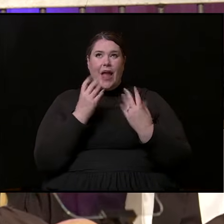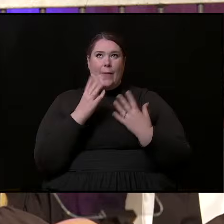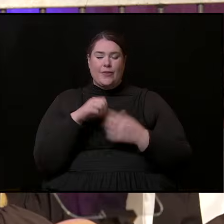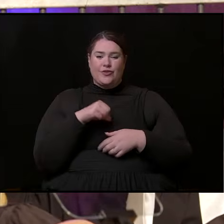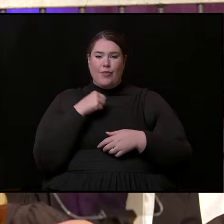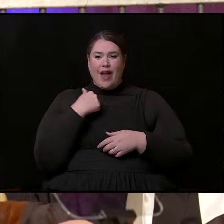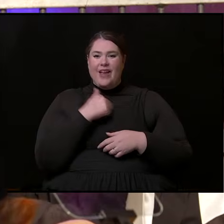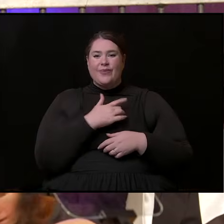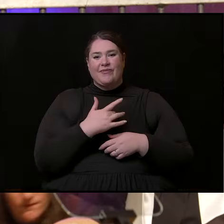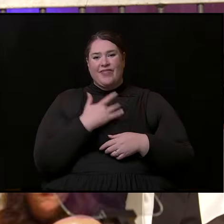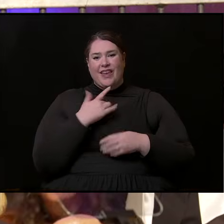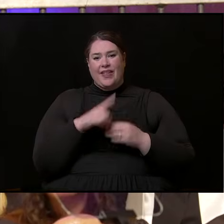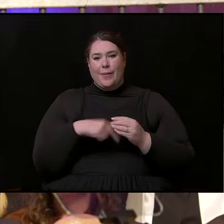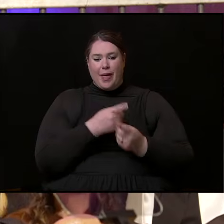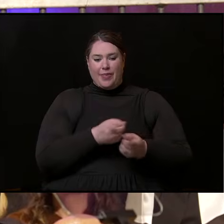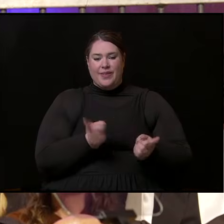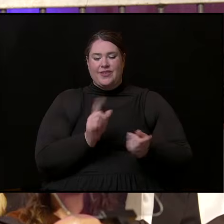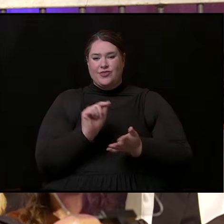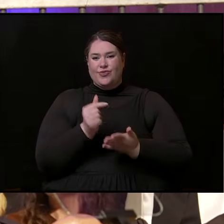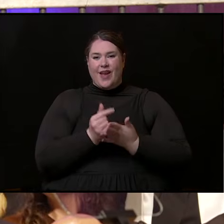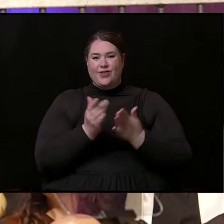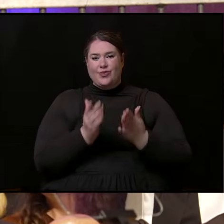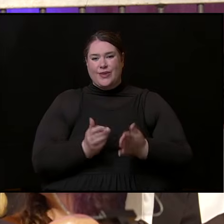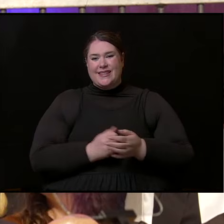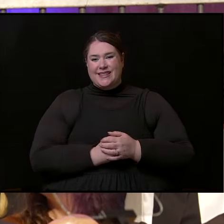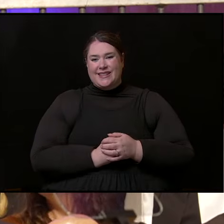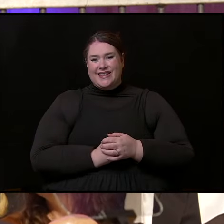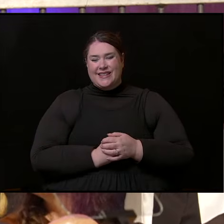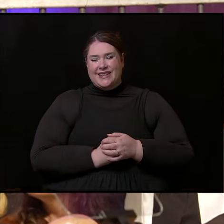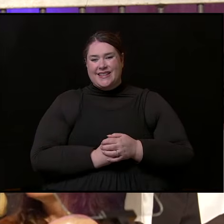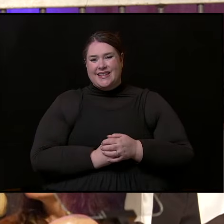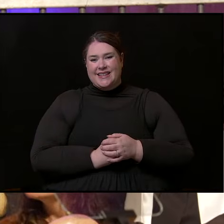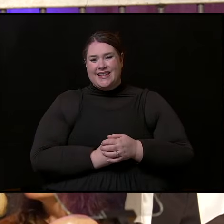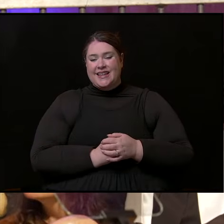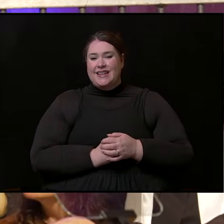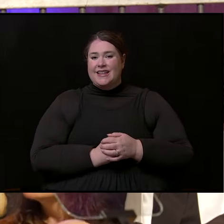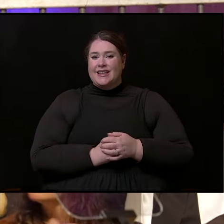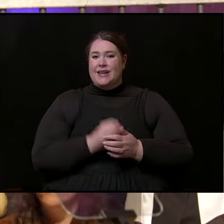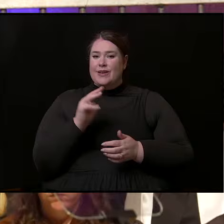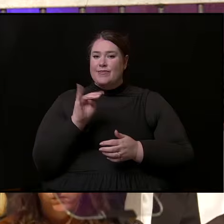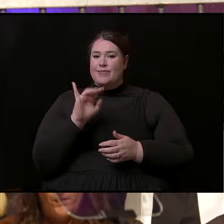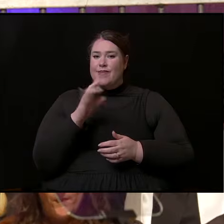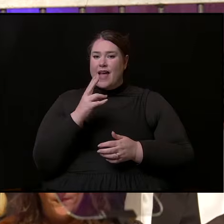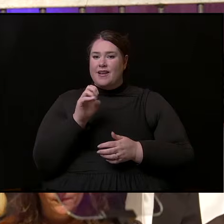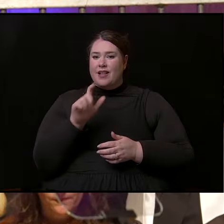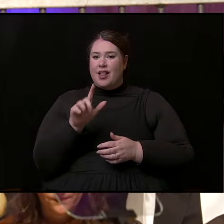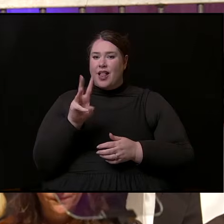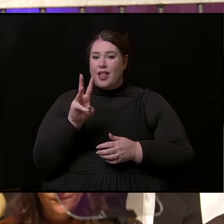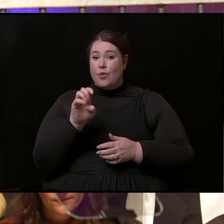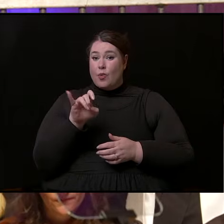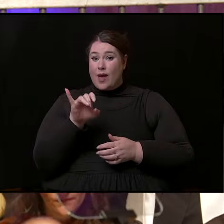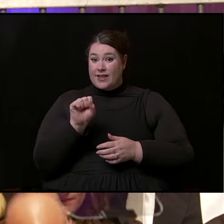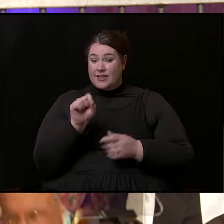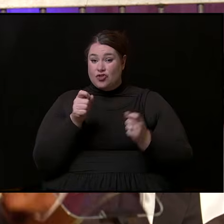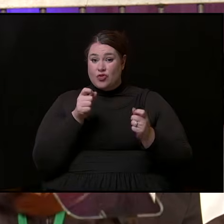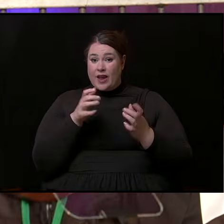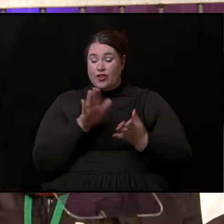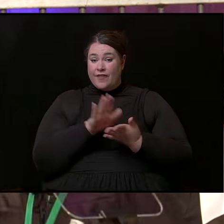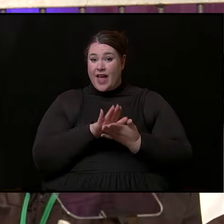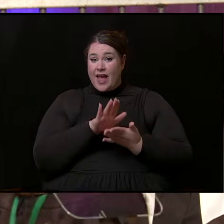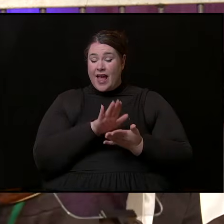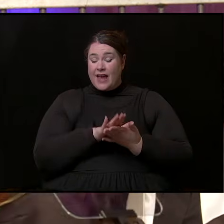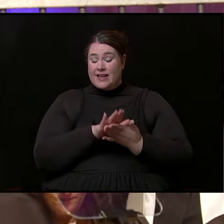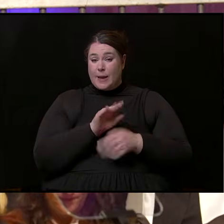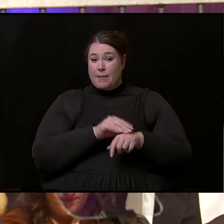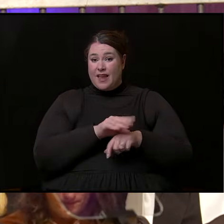feel about these graduating artists and designers. So will Michael Weiss and Director of Academic Advising Ken